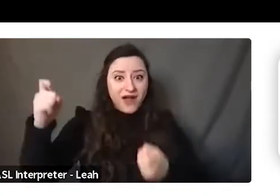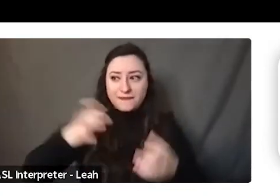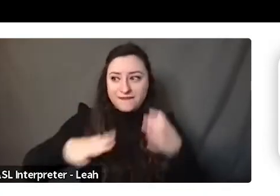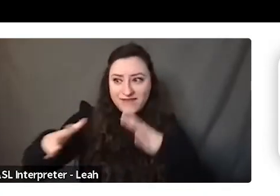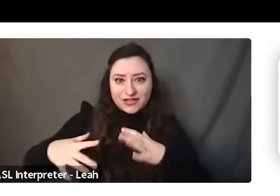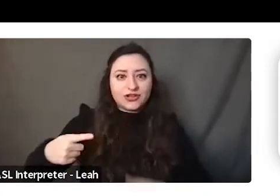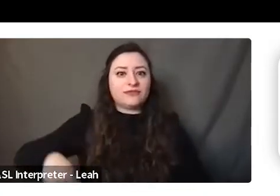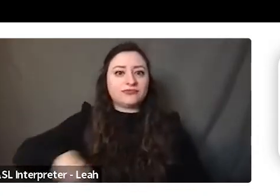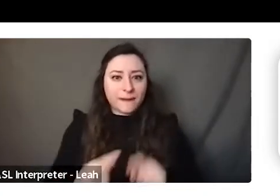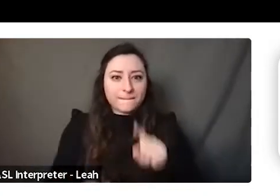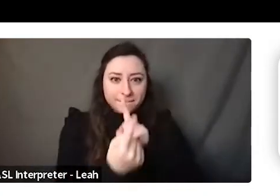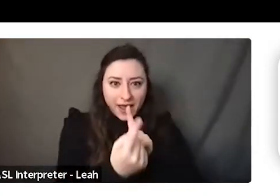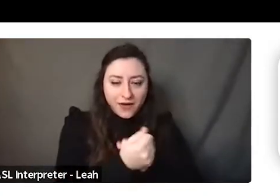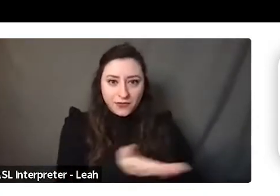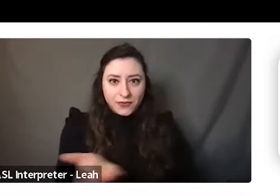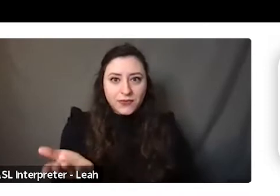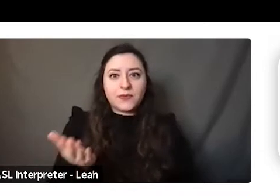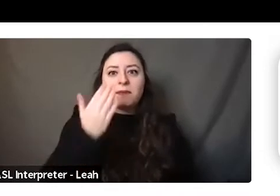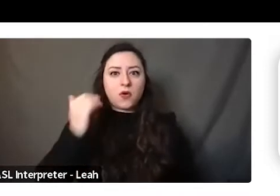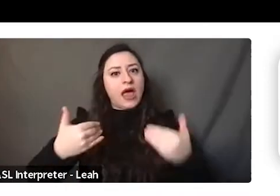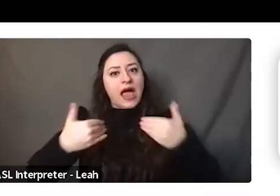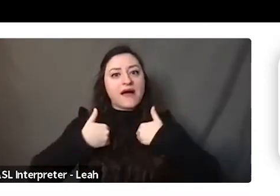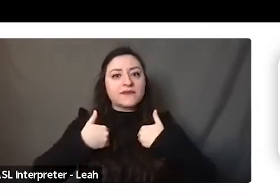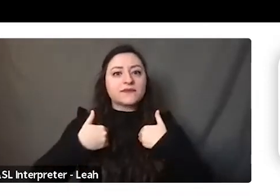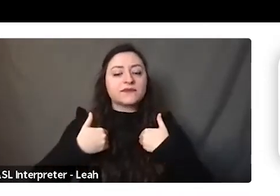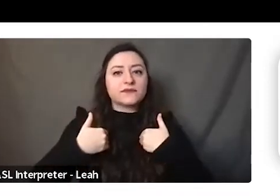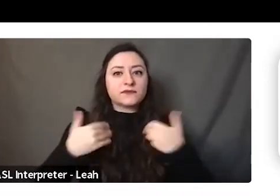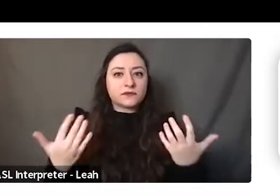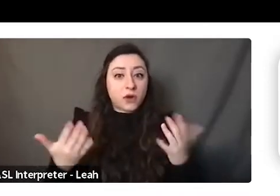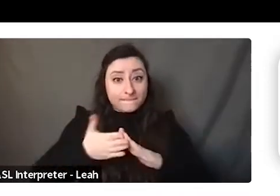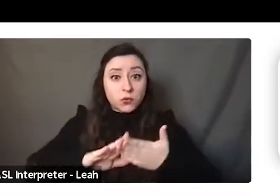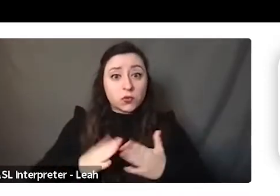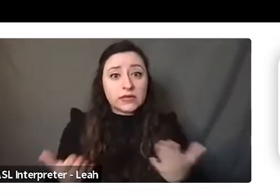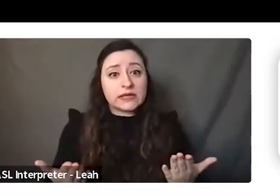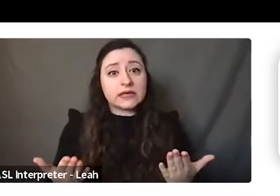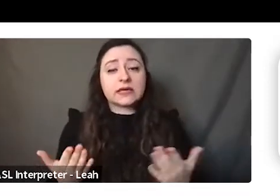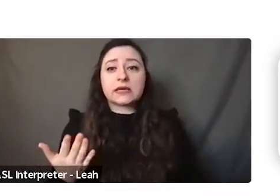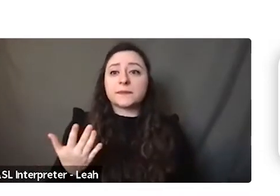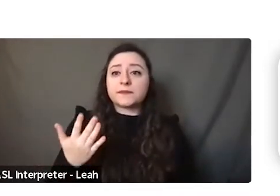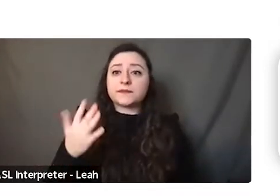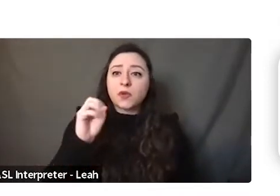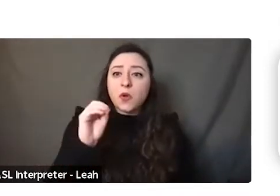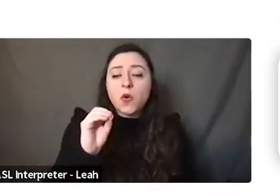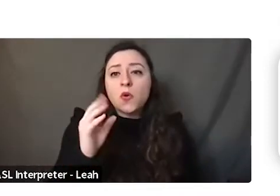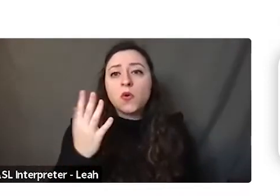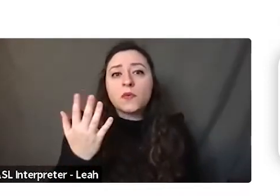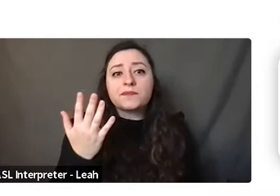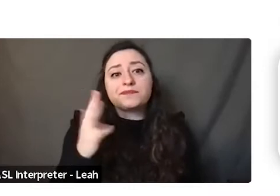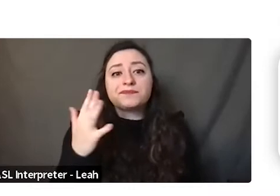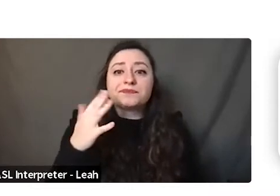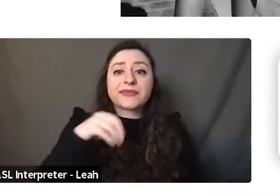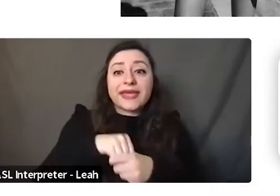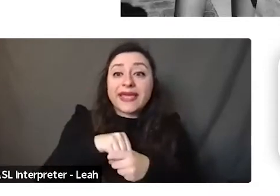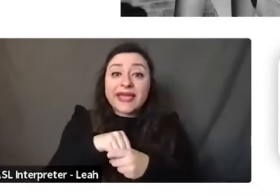is because we have those community, we have that community. And so, in the kind of